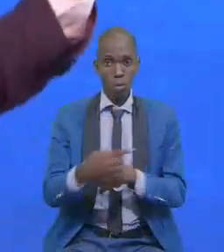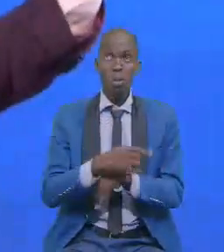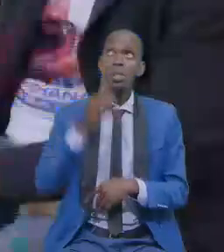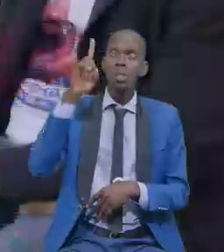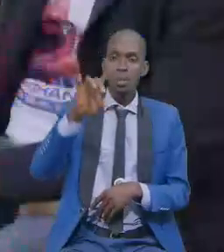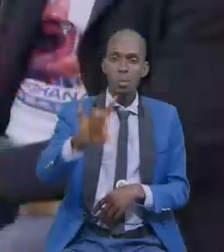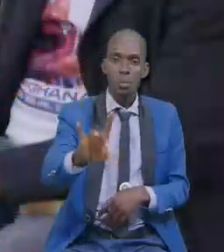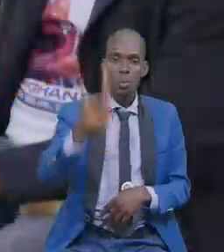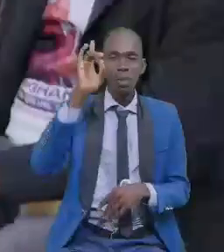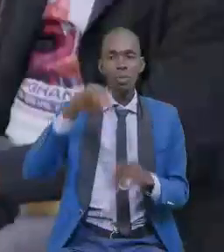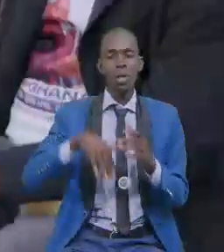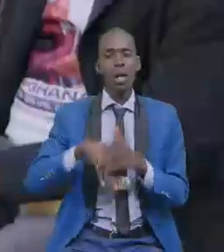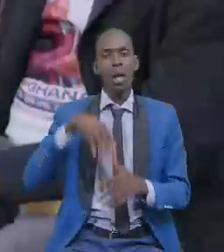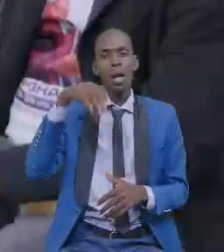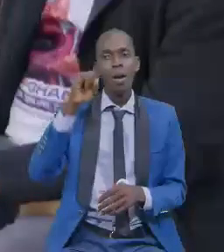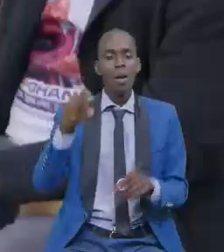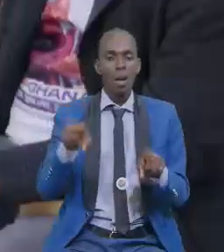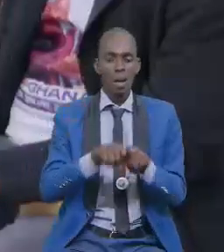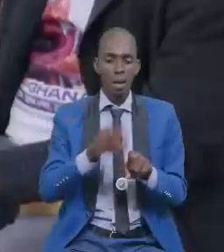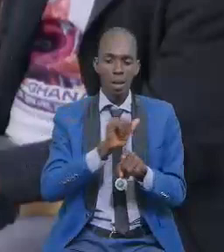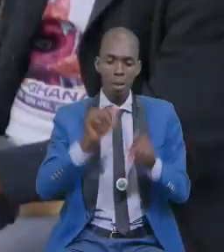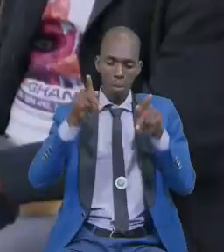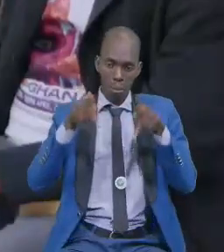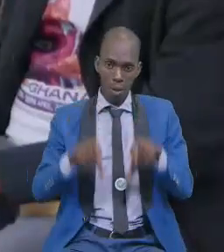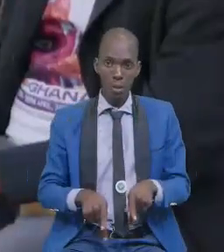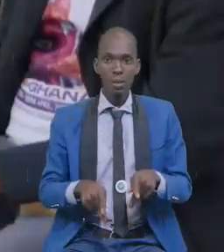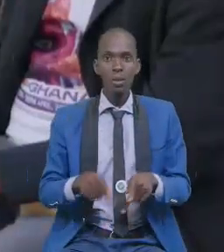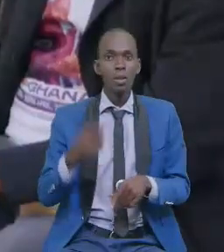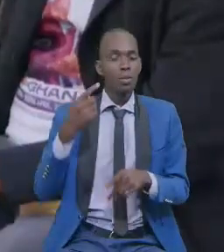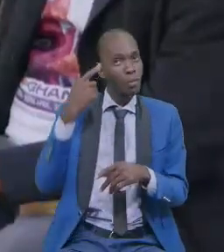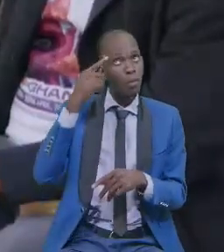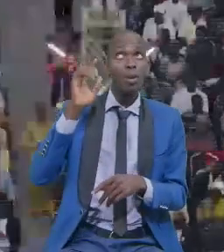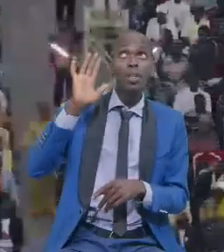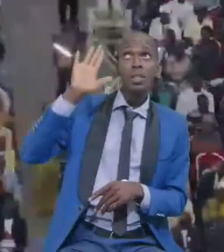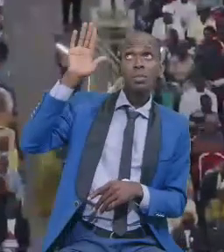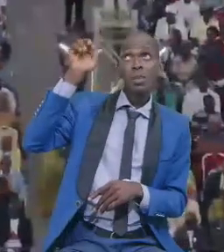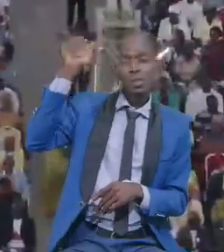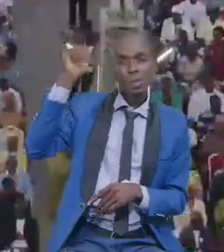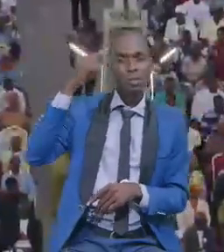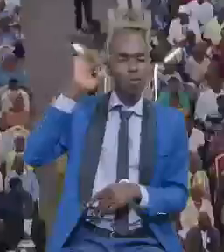out as a person for himself, for his name.